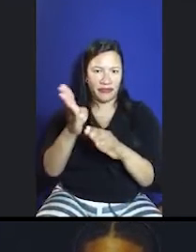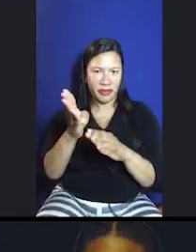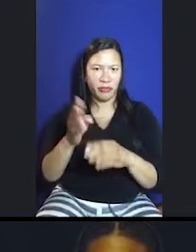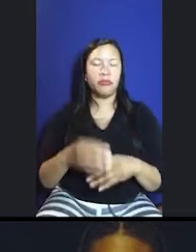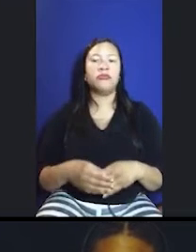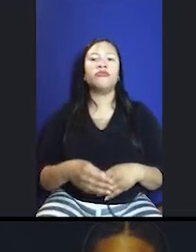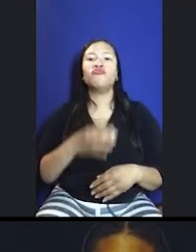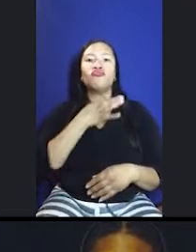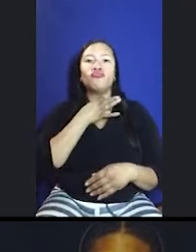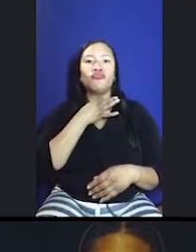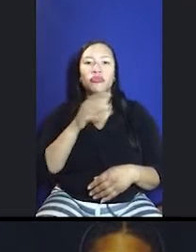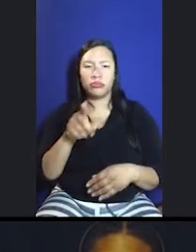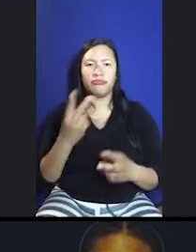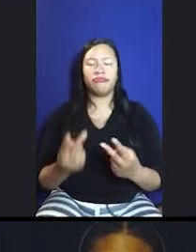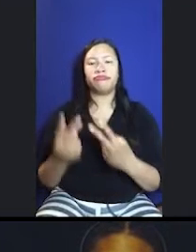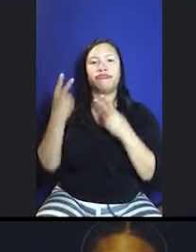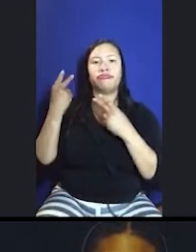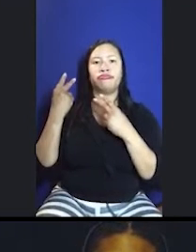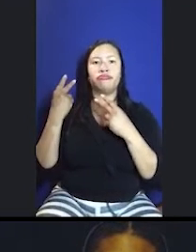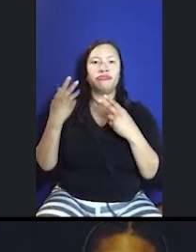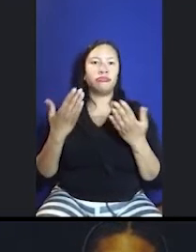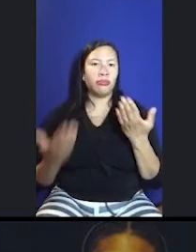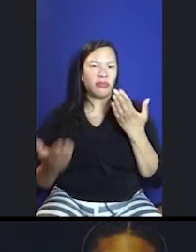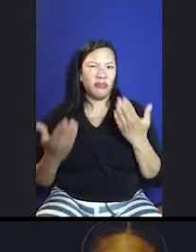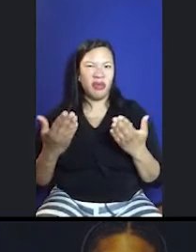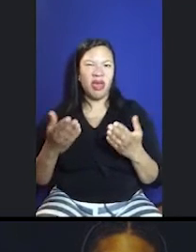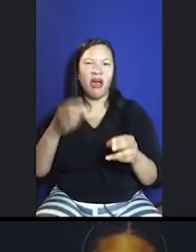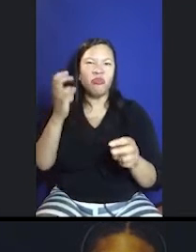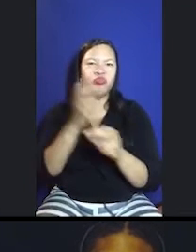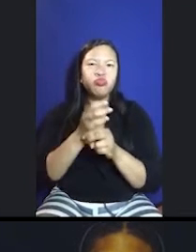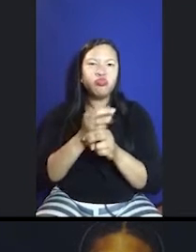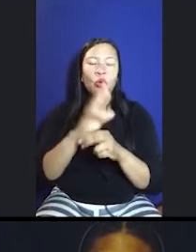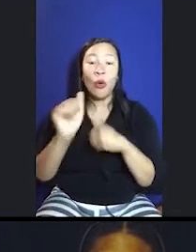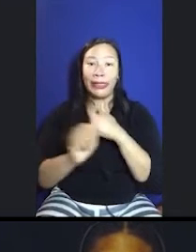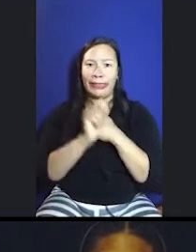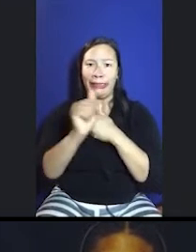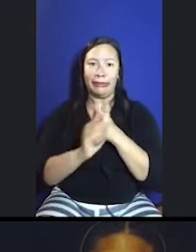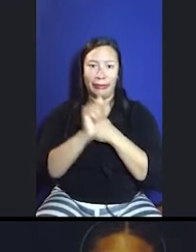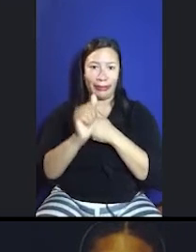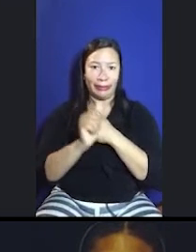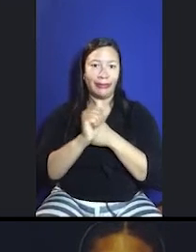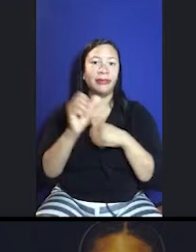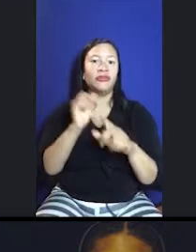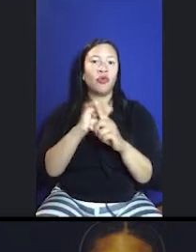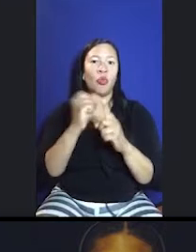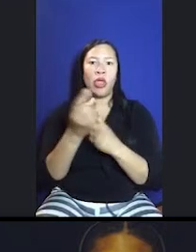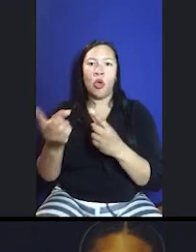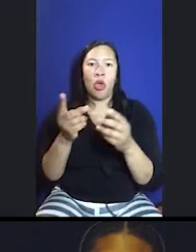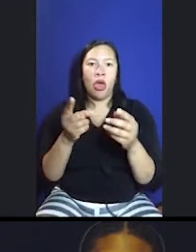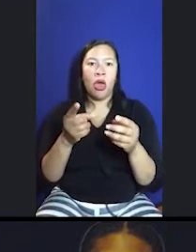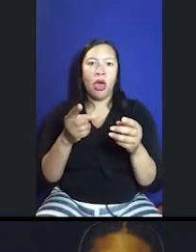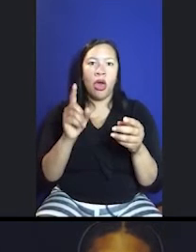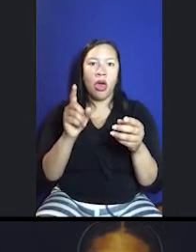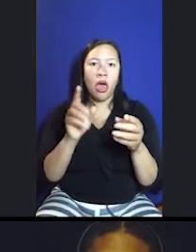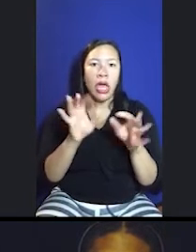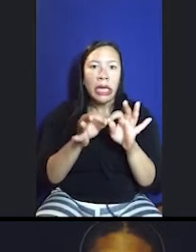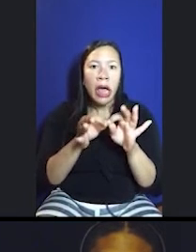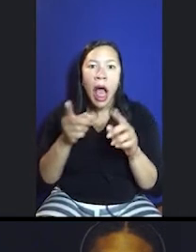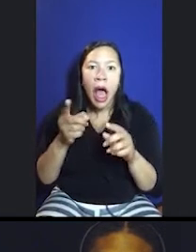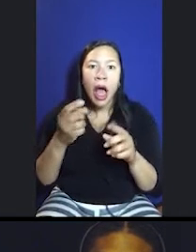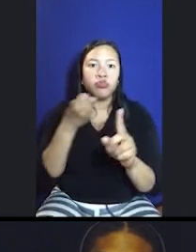can you reflect on maybe a difficult or a dangerous time that you were having to interpret, and maybe something like that happened with